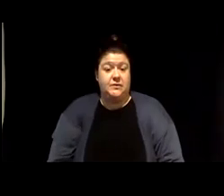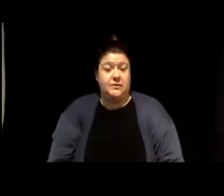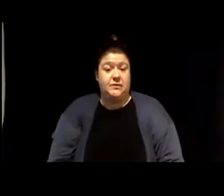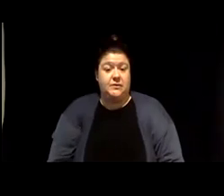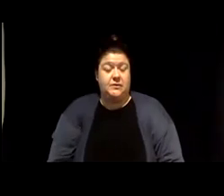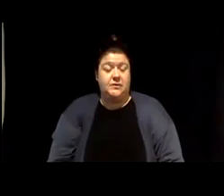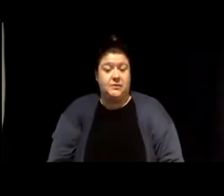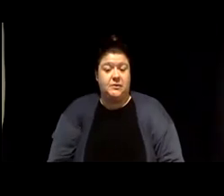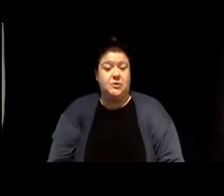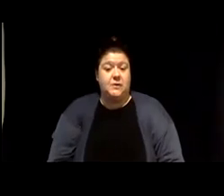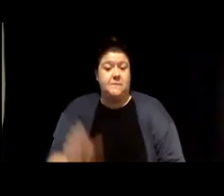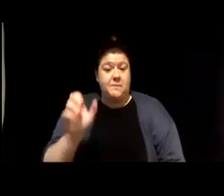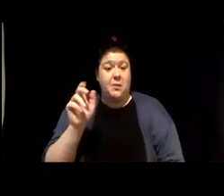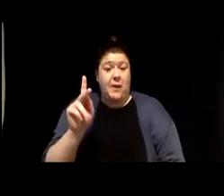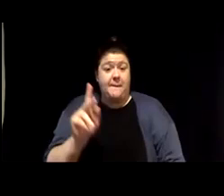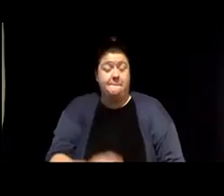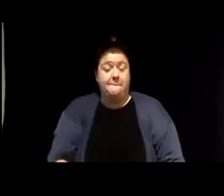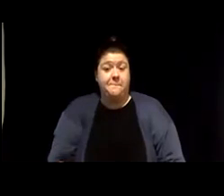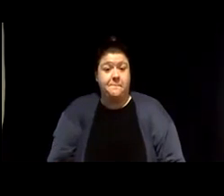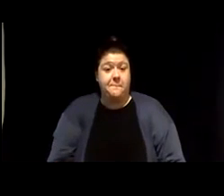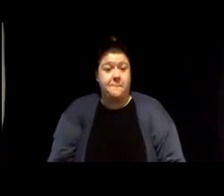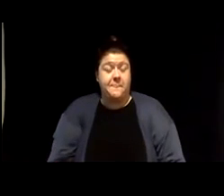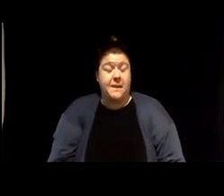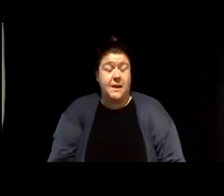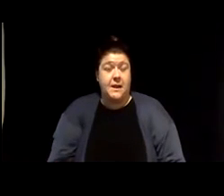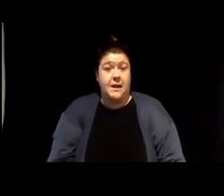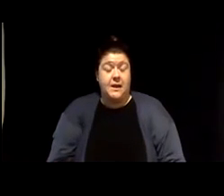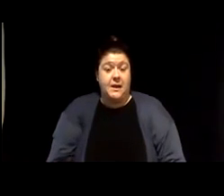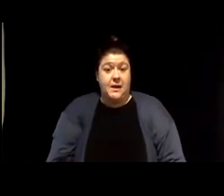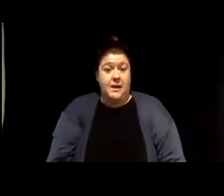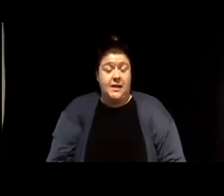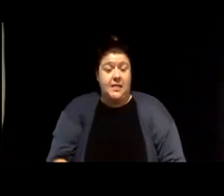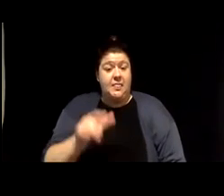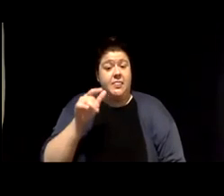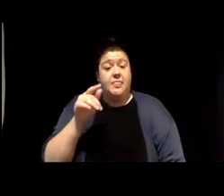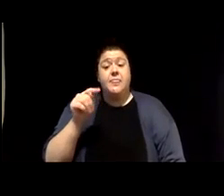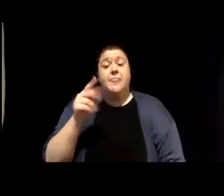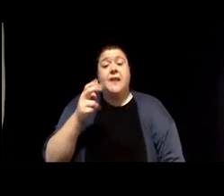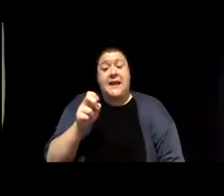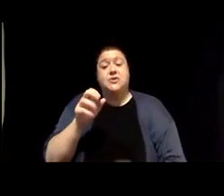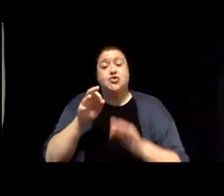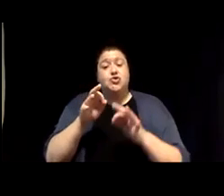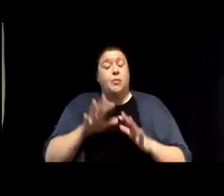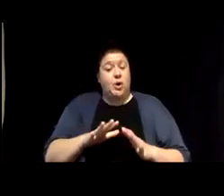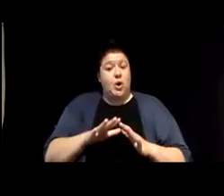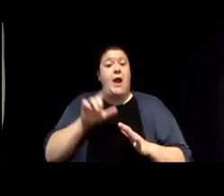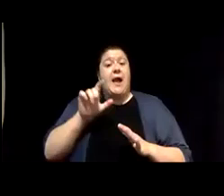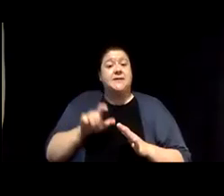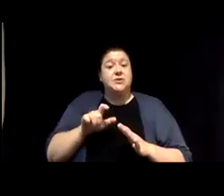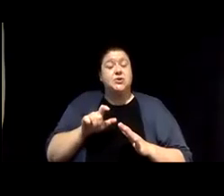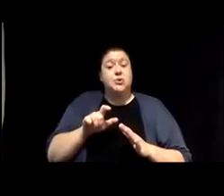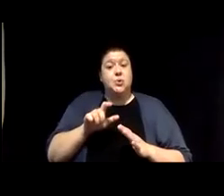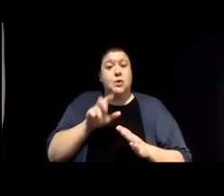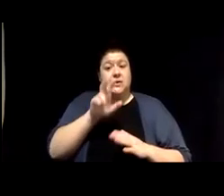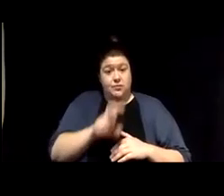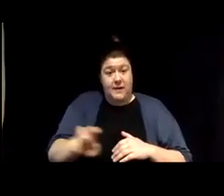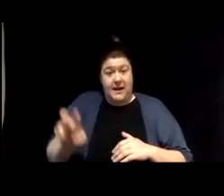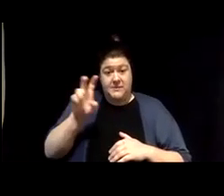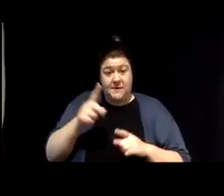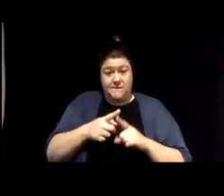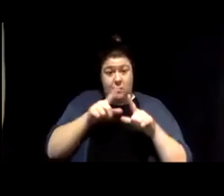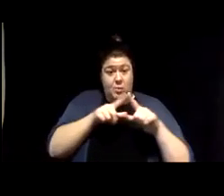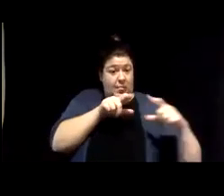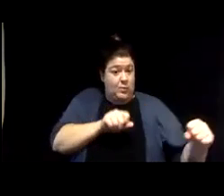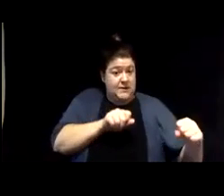Okay. In such cases, the interpreter simply has to make the conversion from one linguistic system into